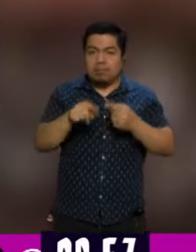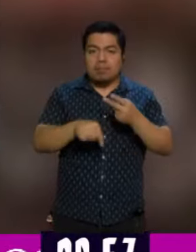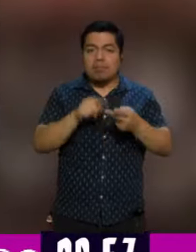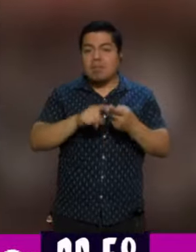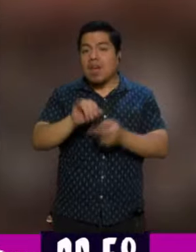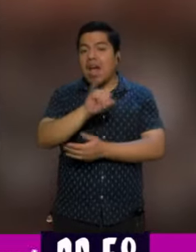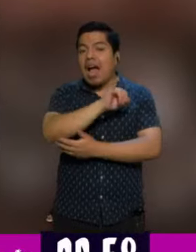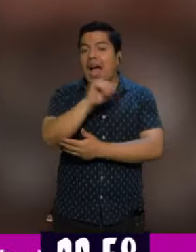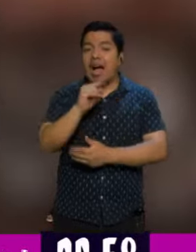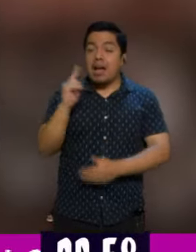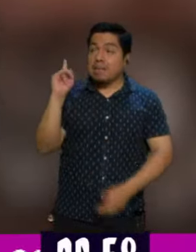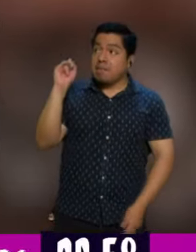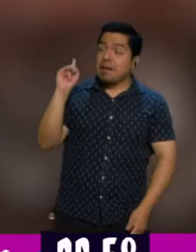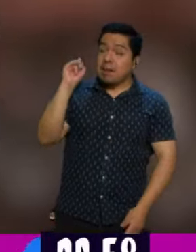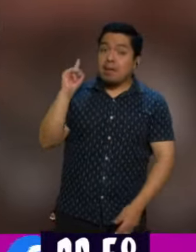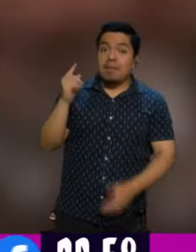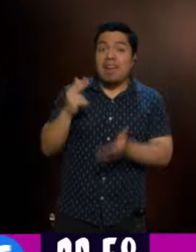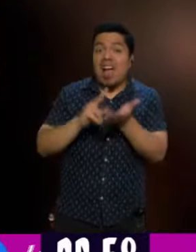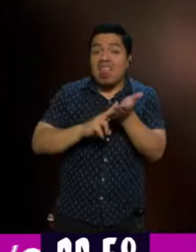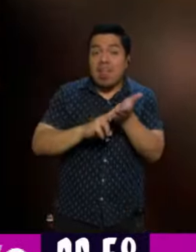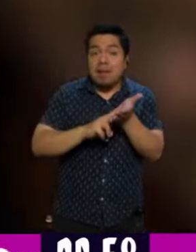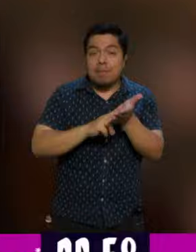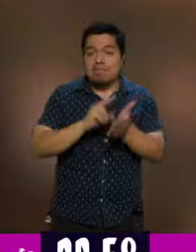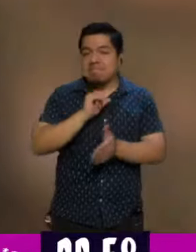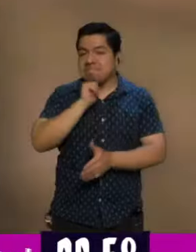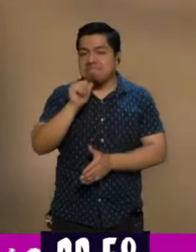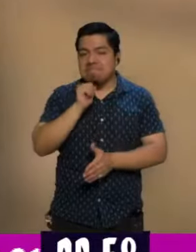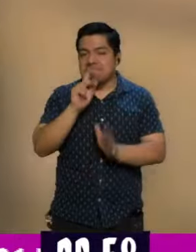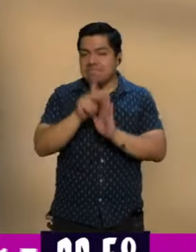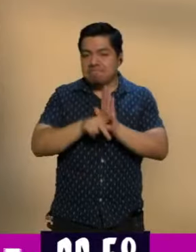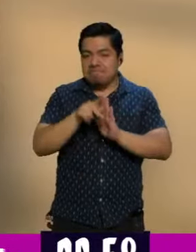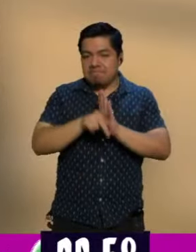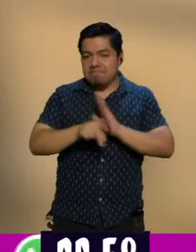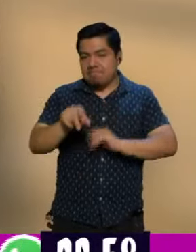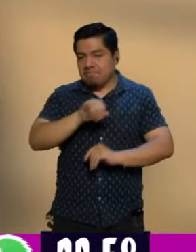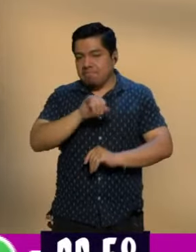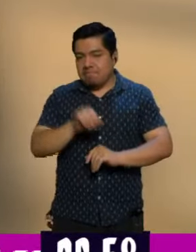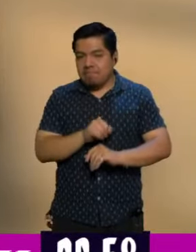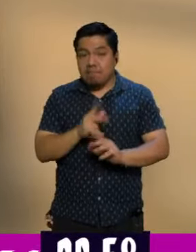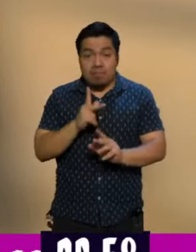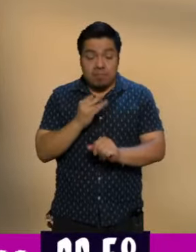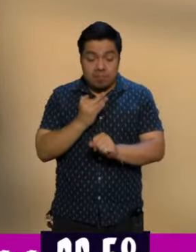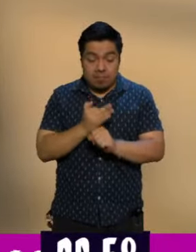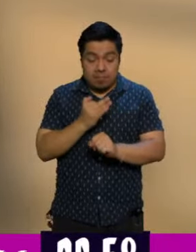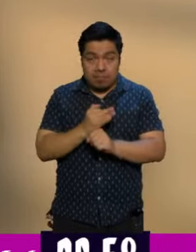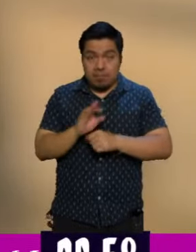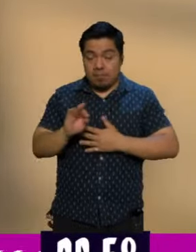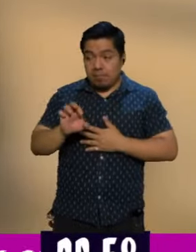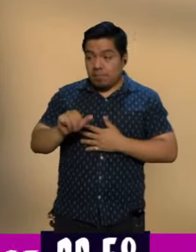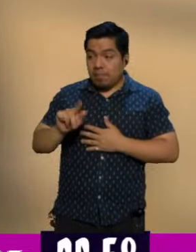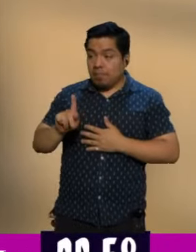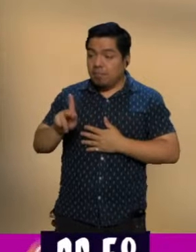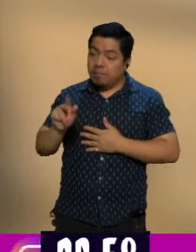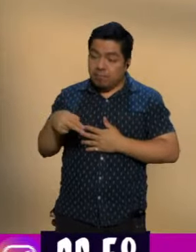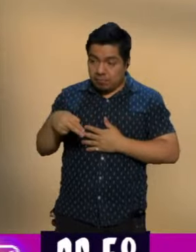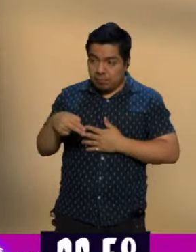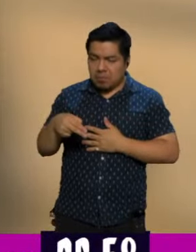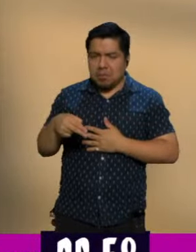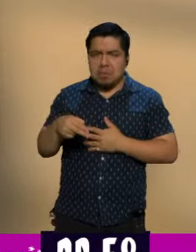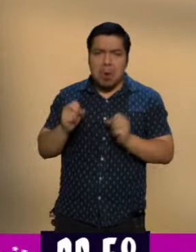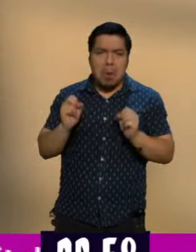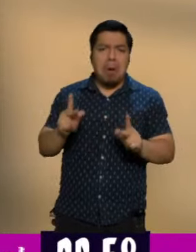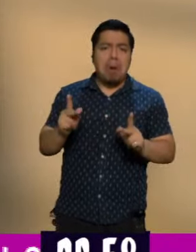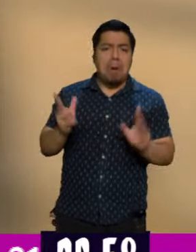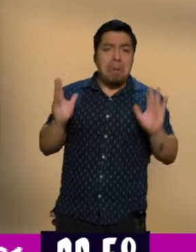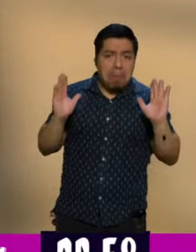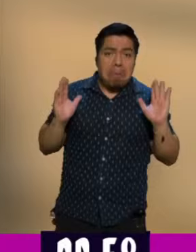screen special effects movie before. So that was that. And now Franklin came along. I said, okay, this is a chance